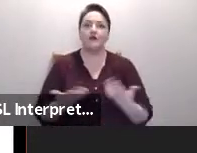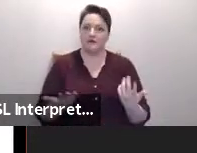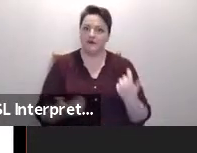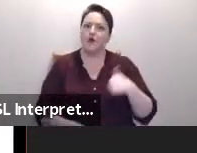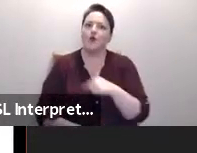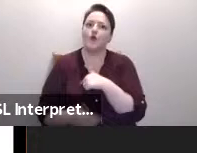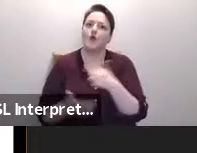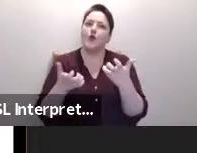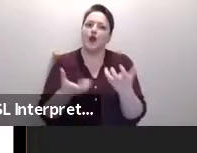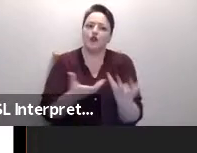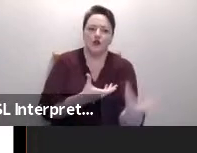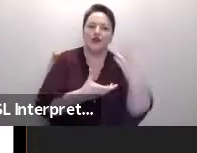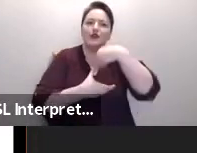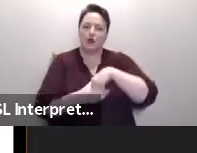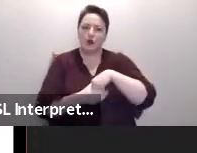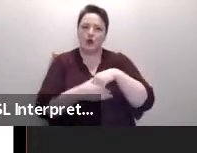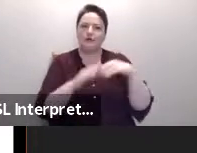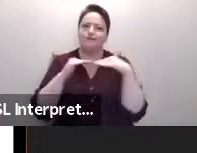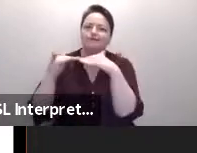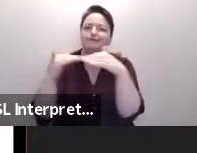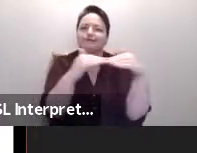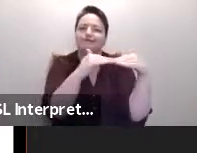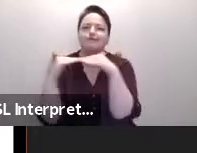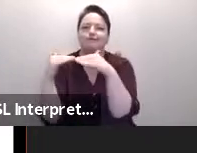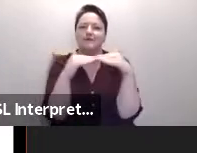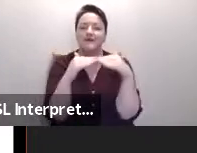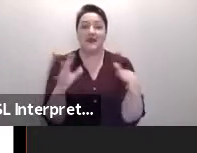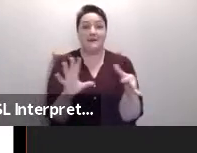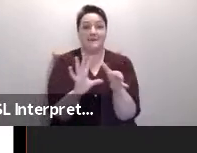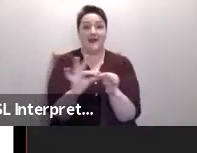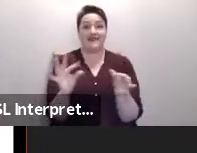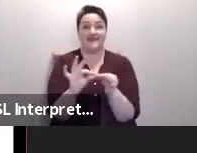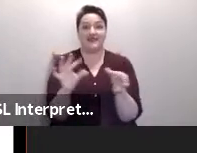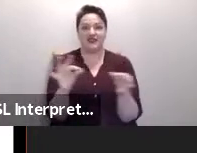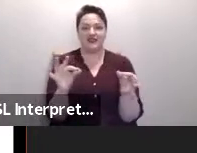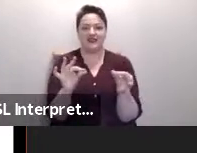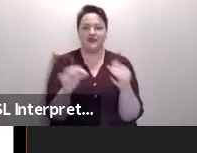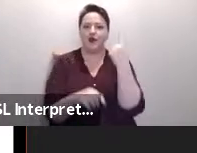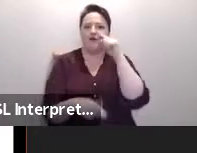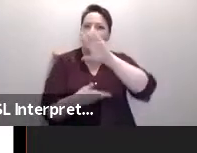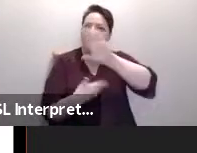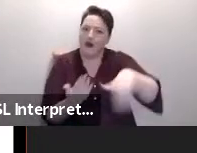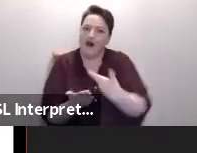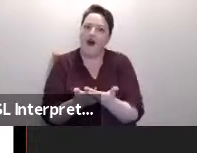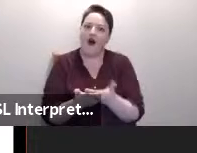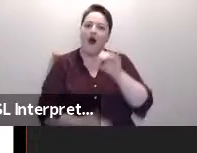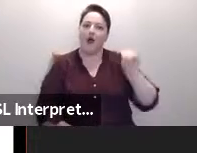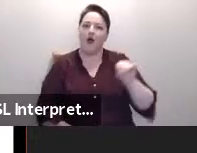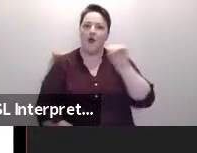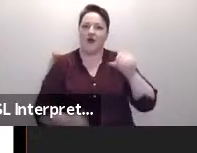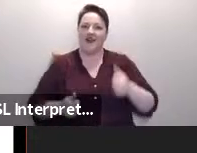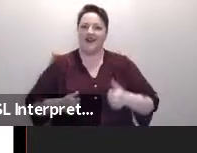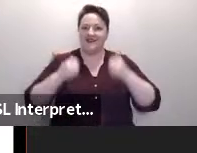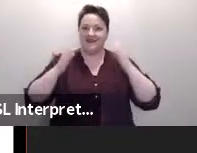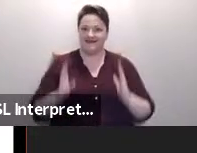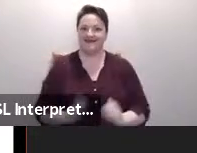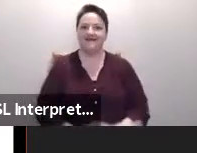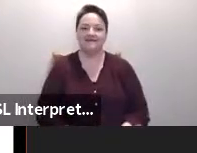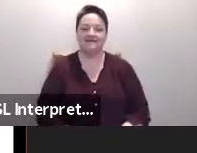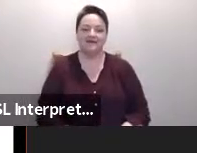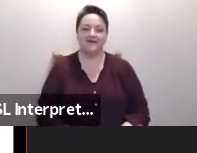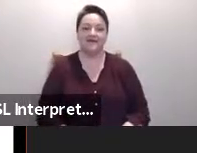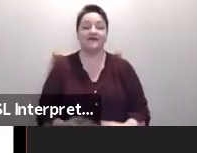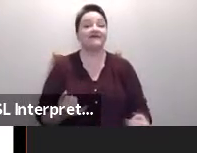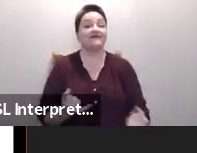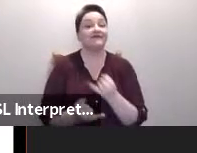more inclusive and equitable in getting messaging out to all Oregonians. Finally, we gathered tonight